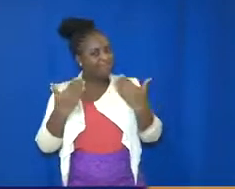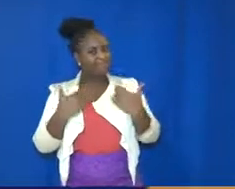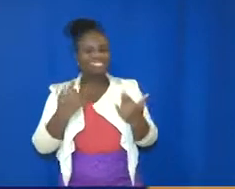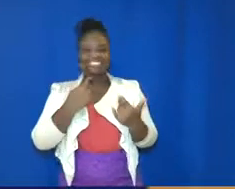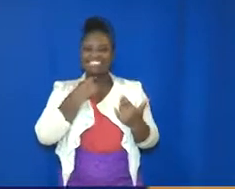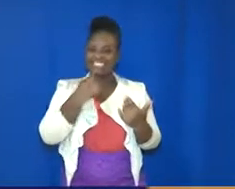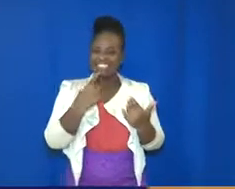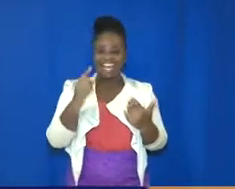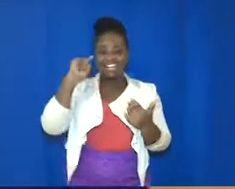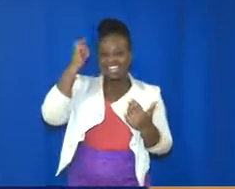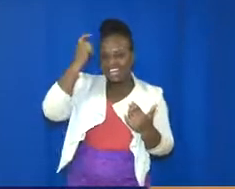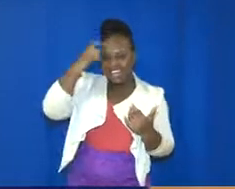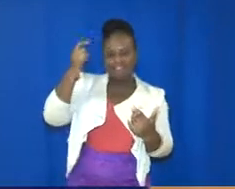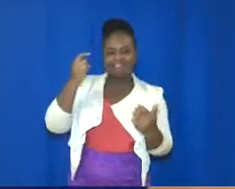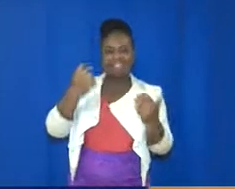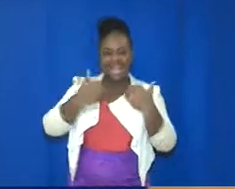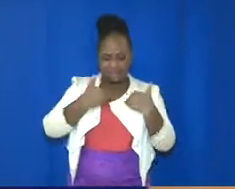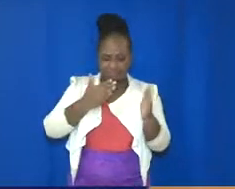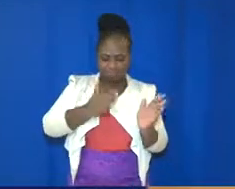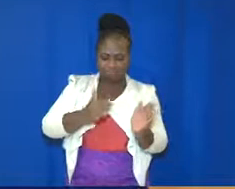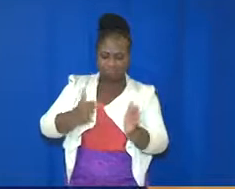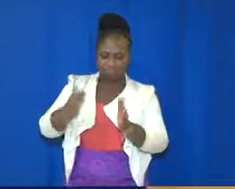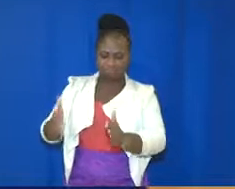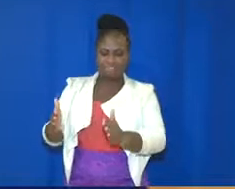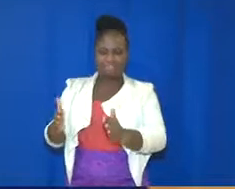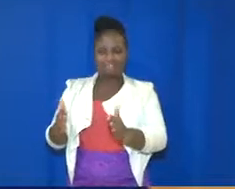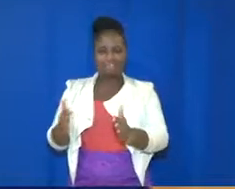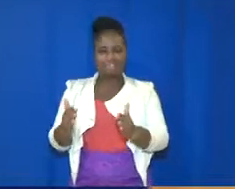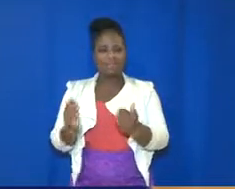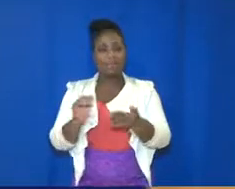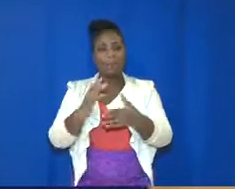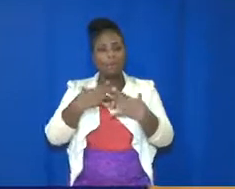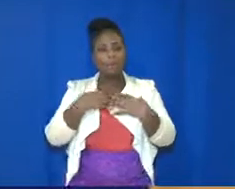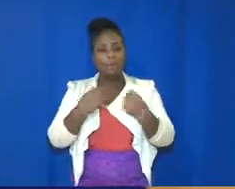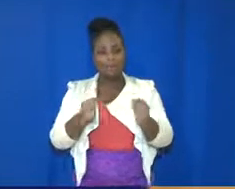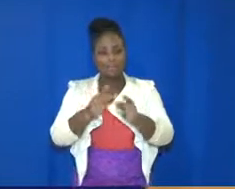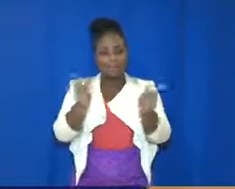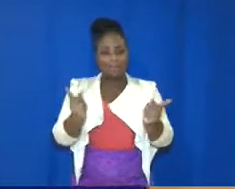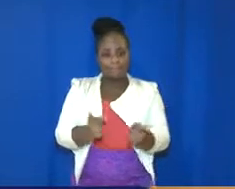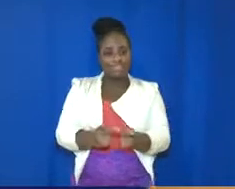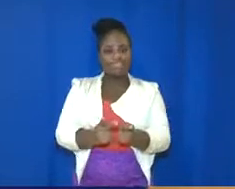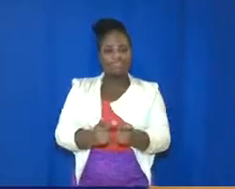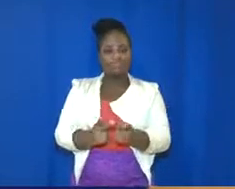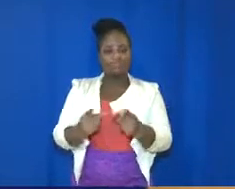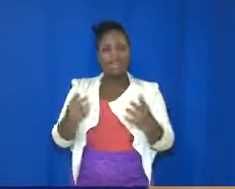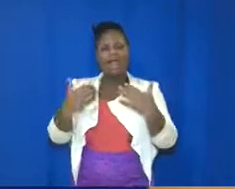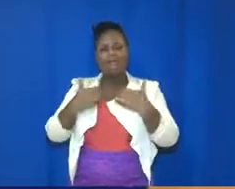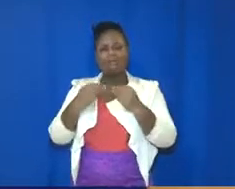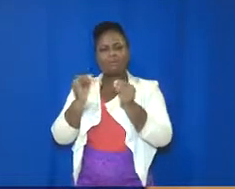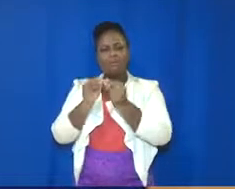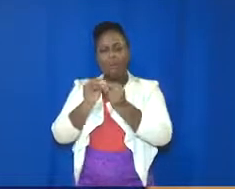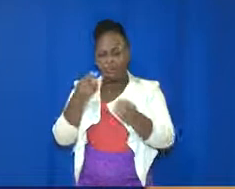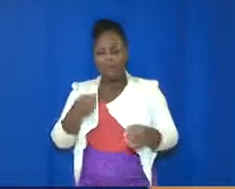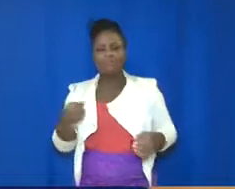to reiterate that government is putting in place a resilience and recovery plan with the overarching aim of